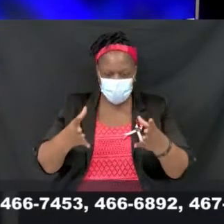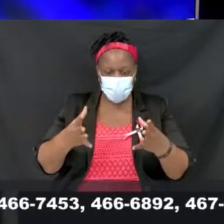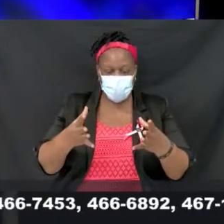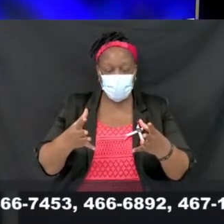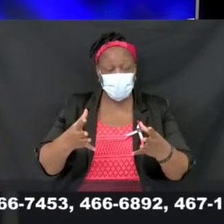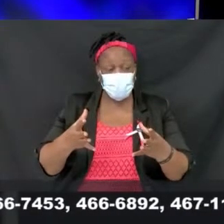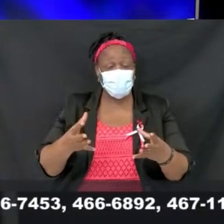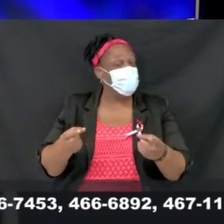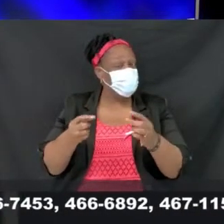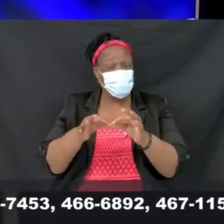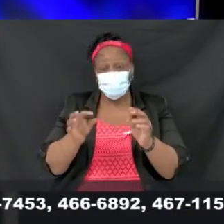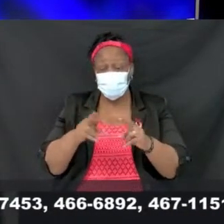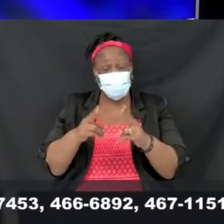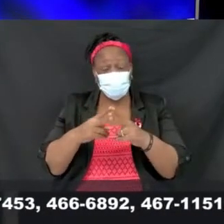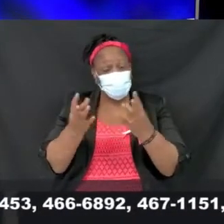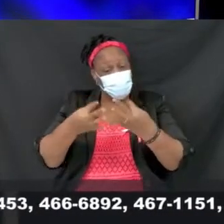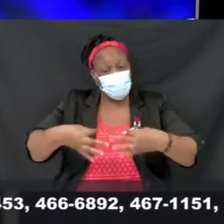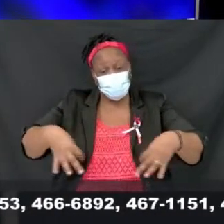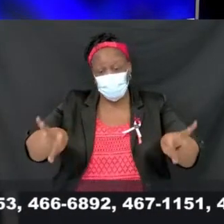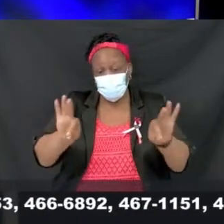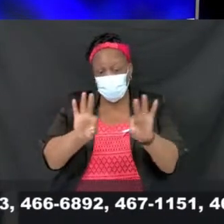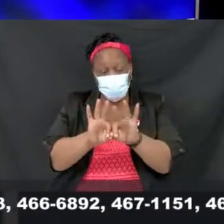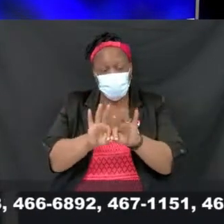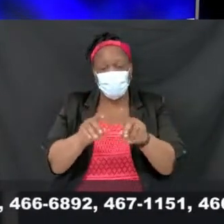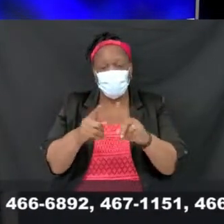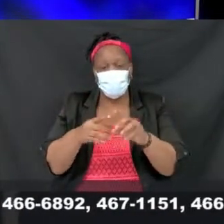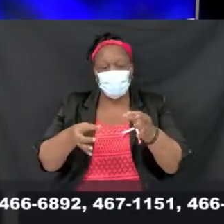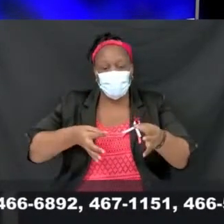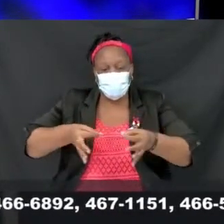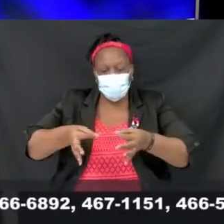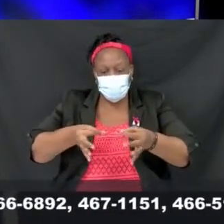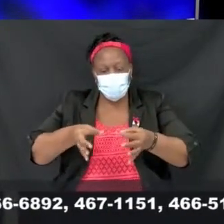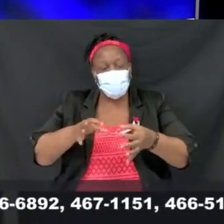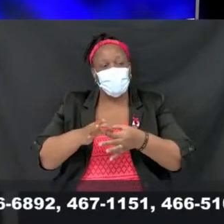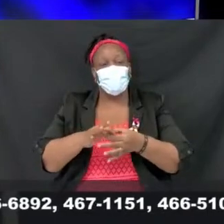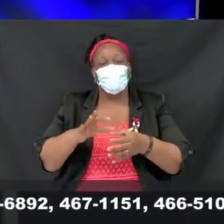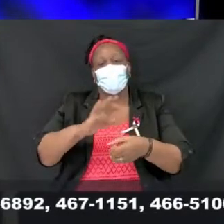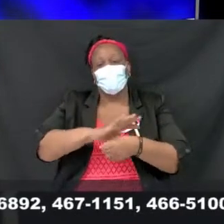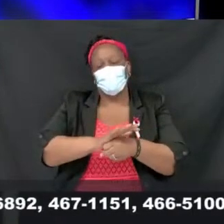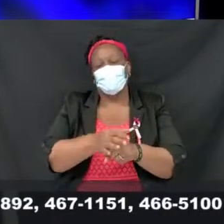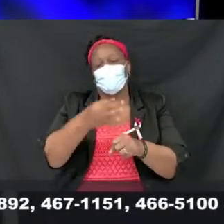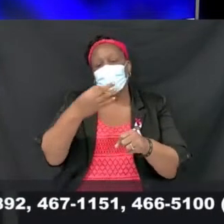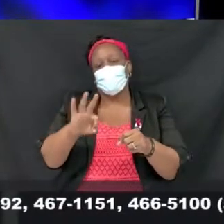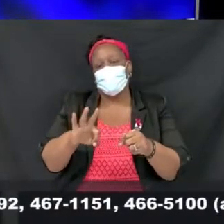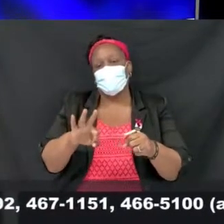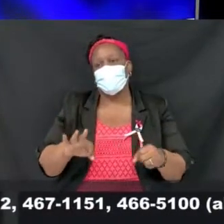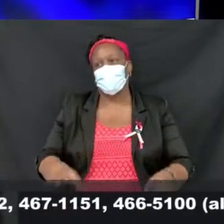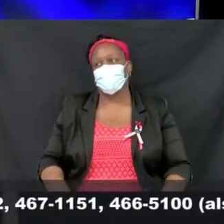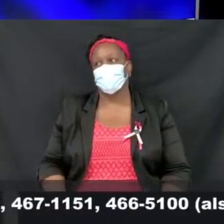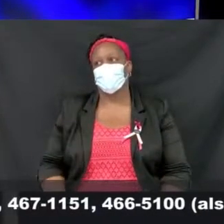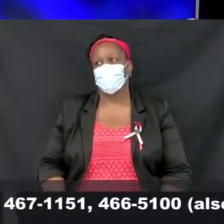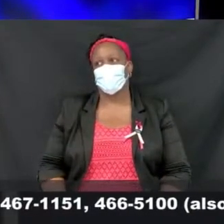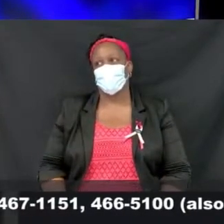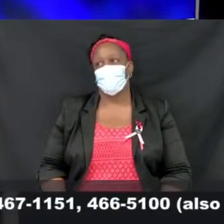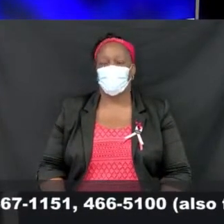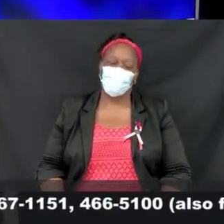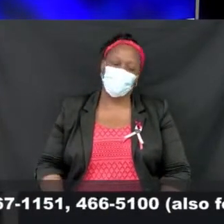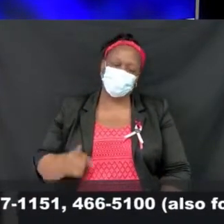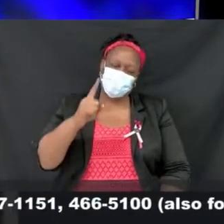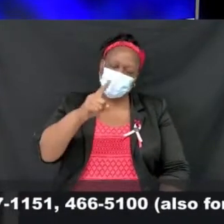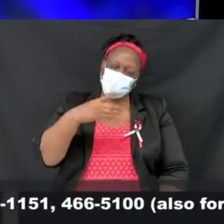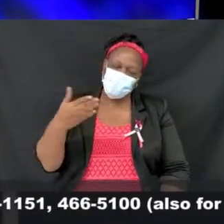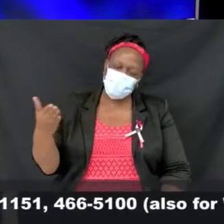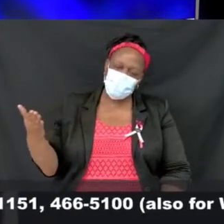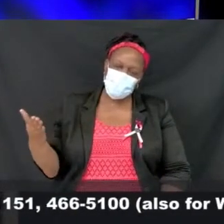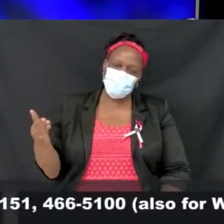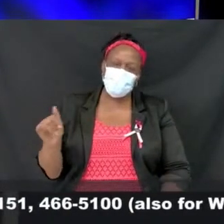so important to the management of the COVID-19 pandemic. You know, one of the things that has been